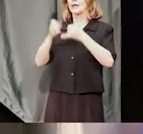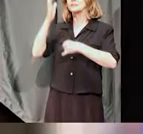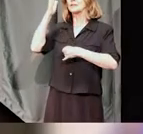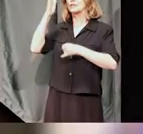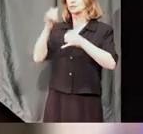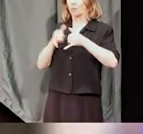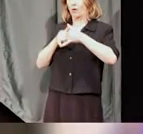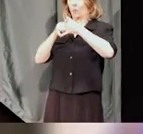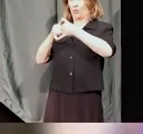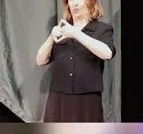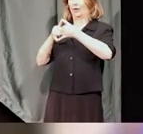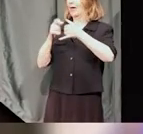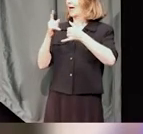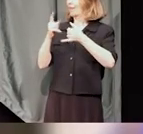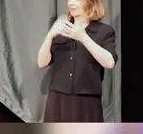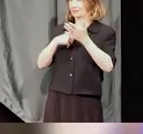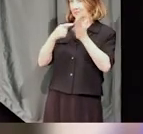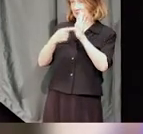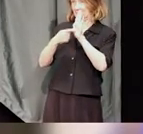Student Senate.